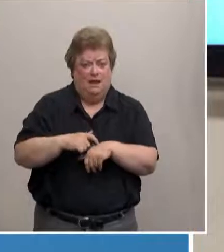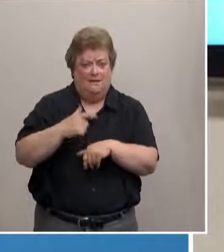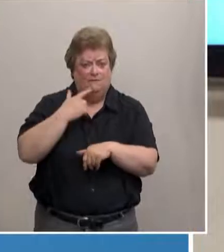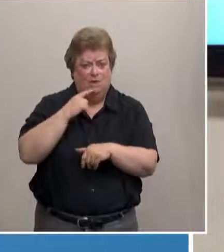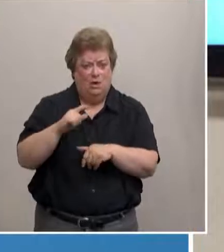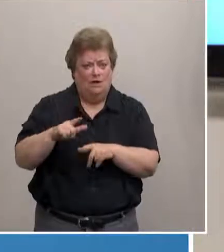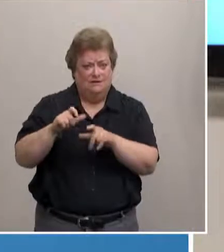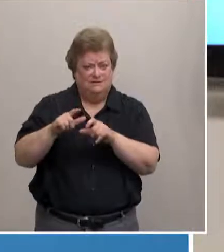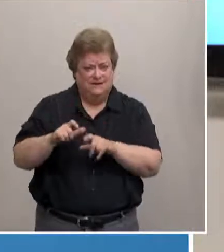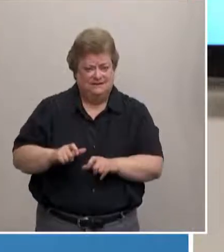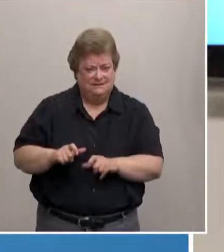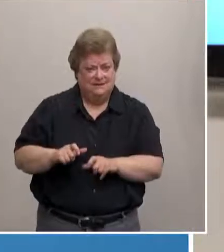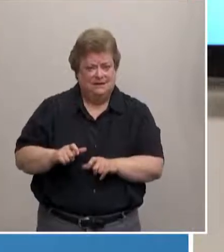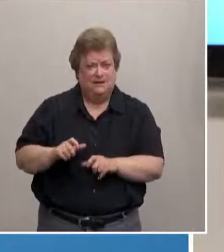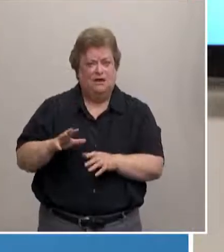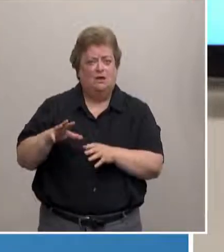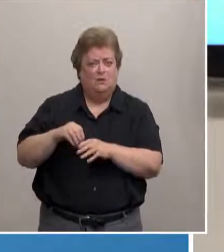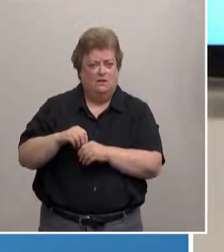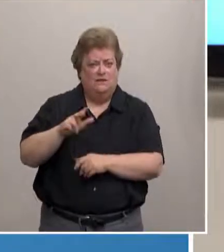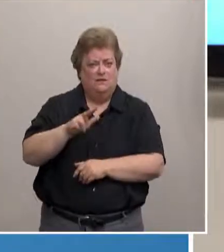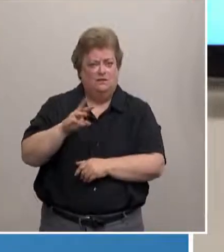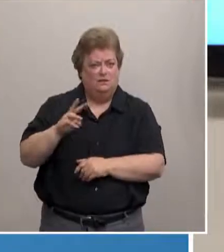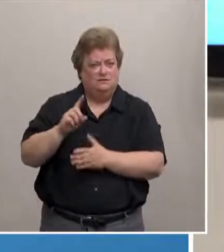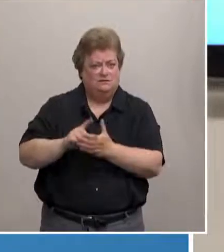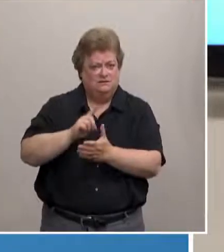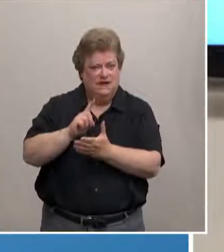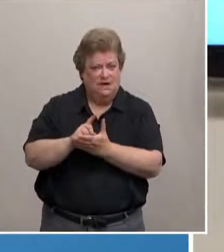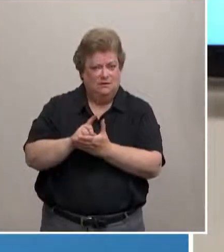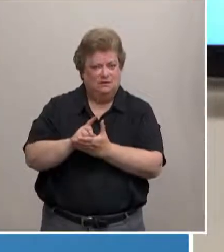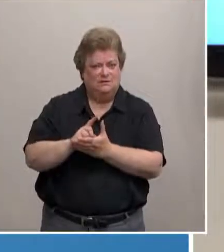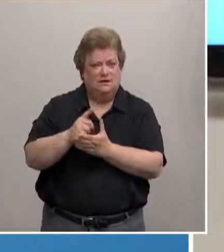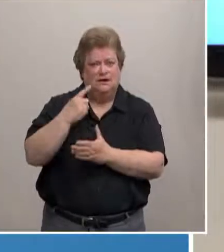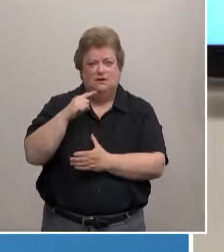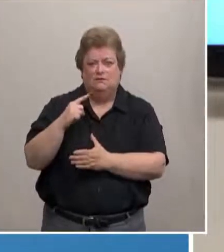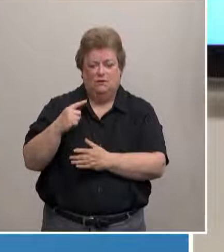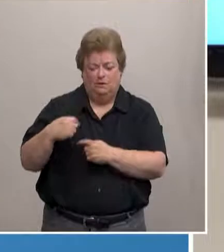COVID-19 testing has been within 36 hours for